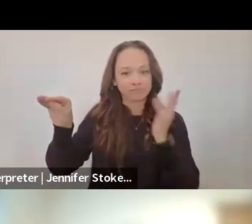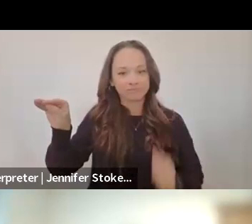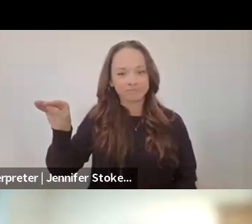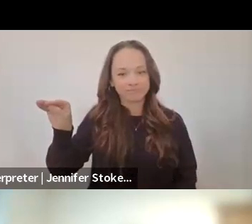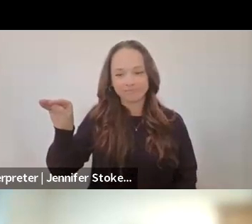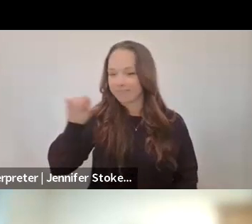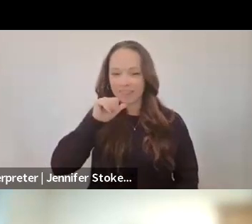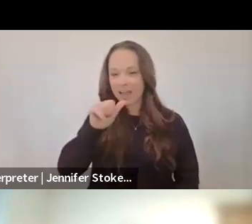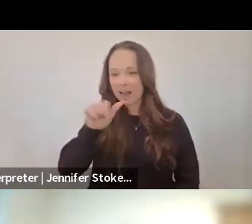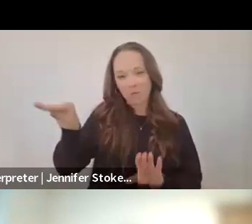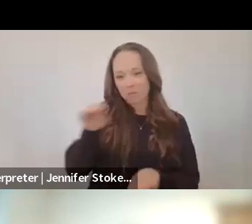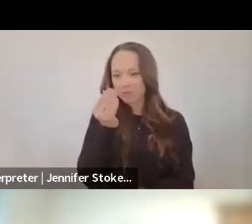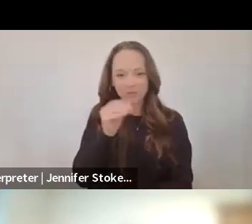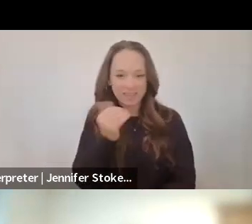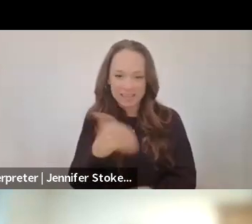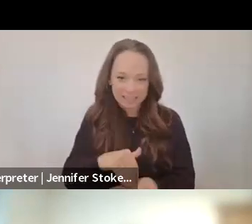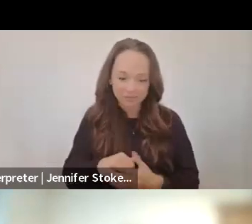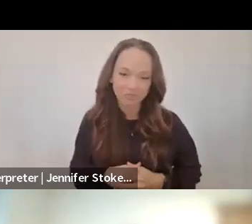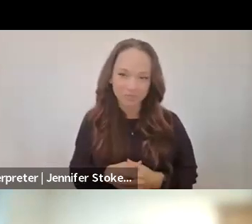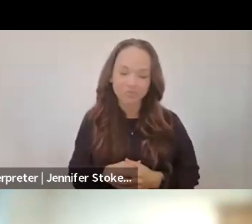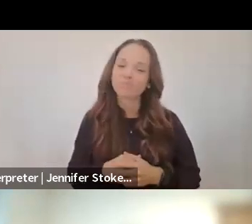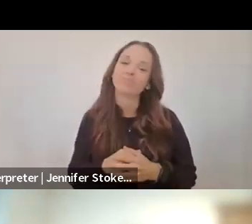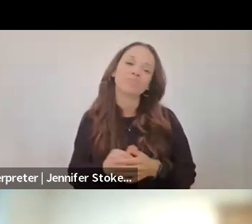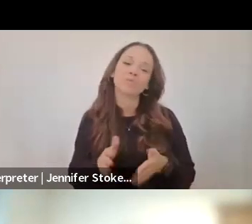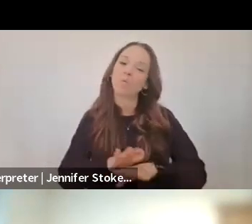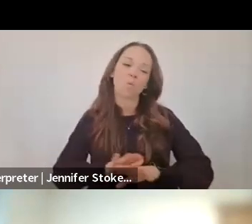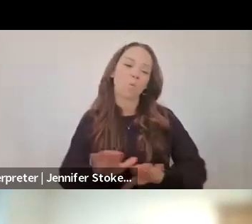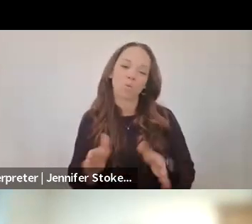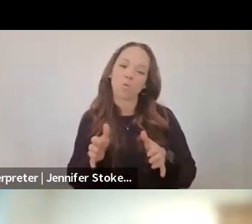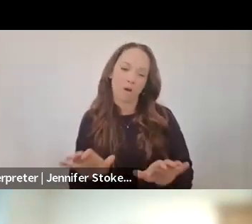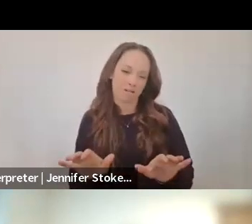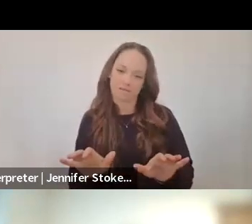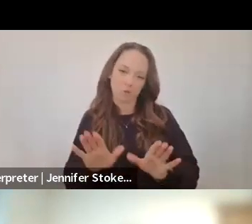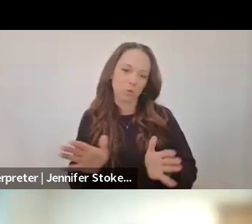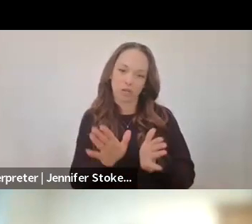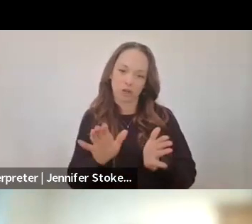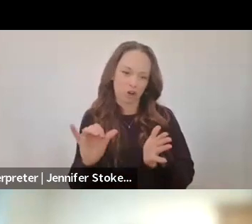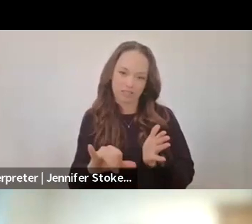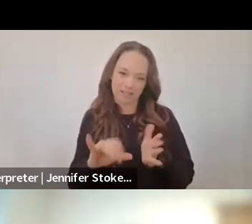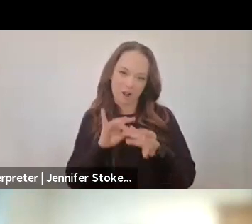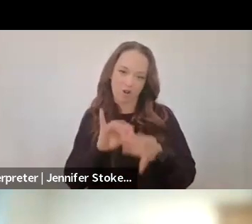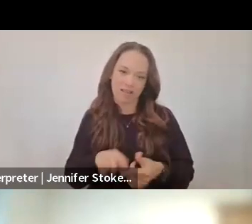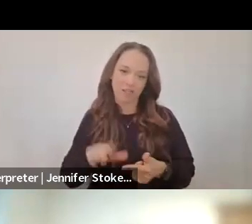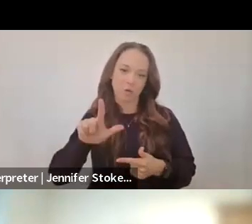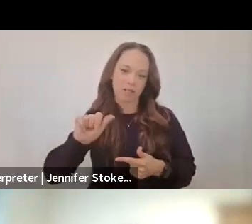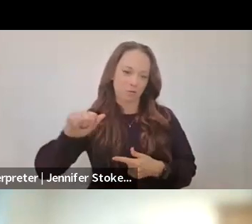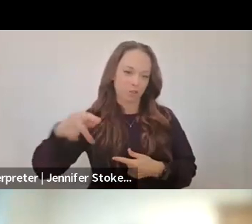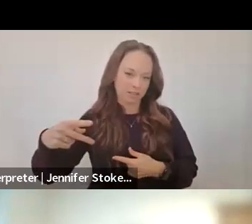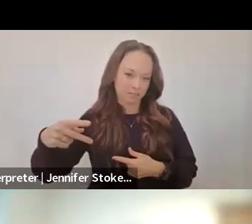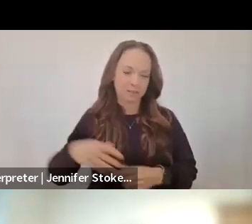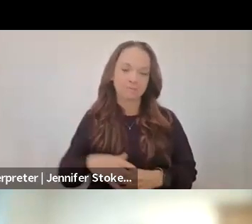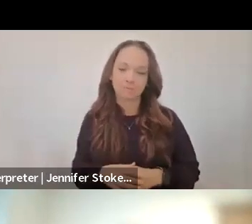it necessarily. And that's not something that we obviously encourage when it comes to language access plans. They're